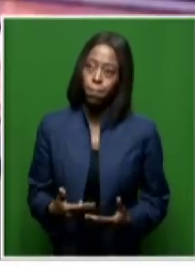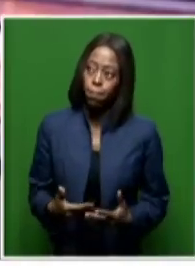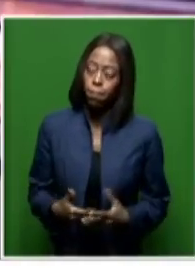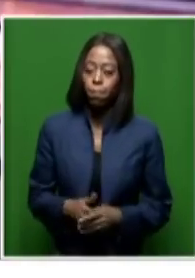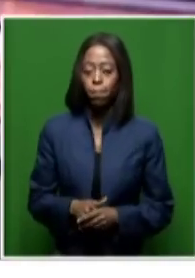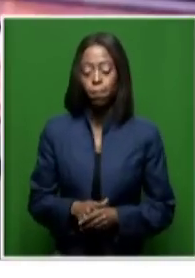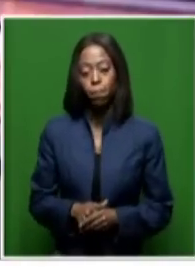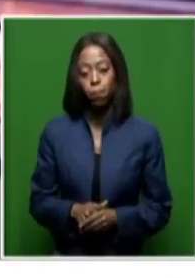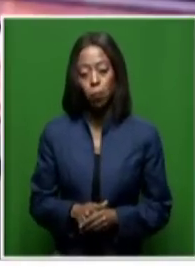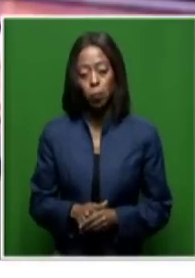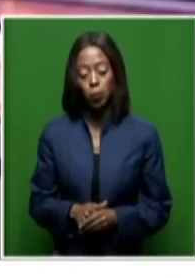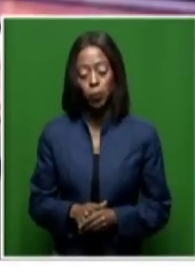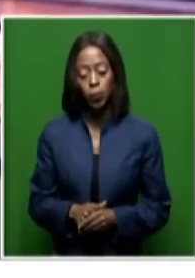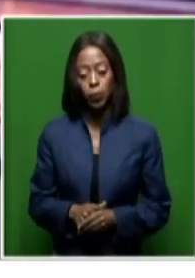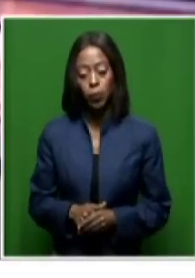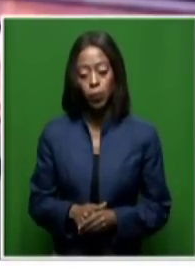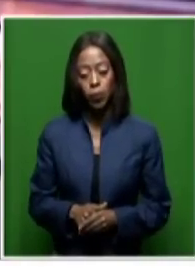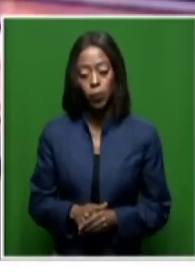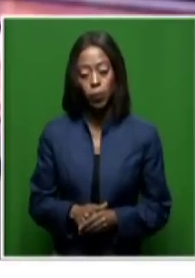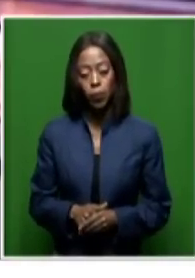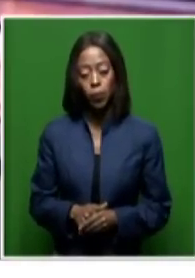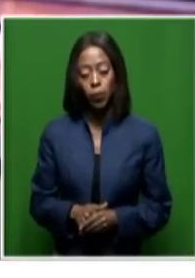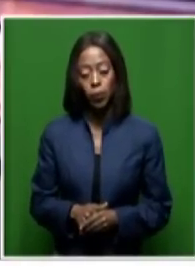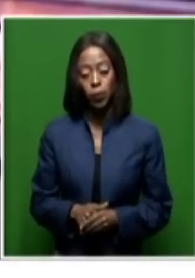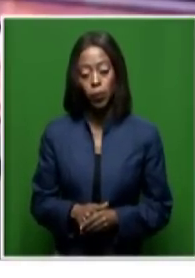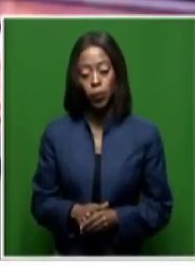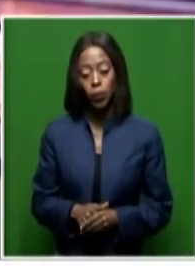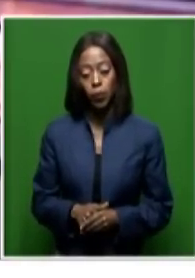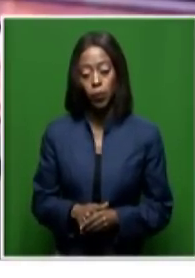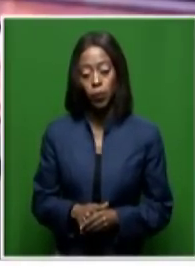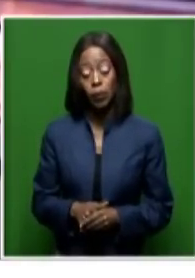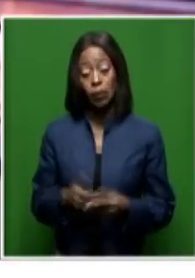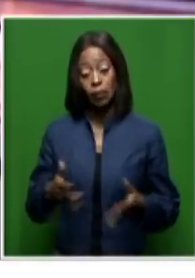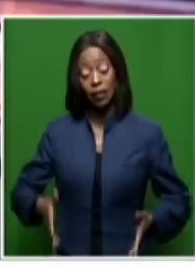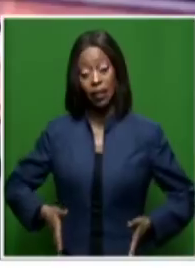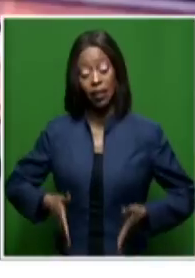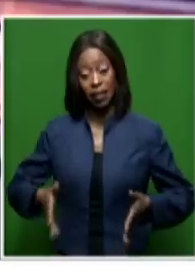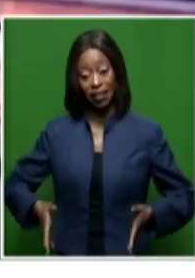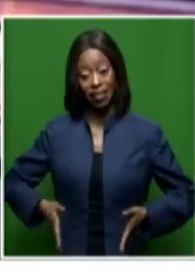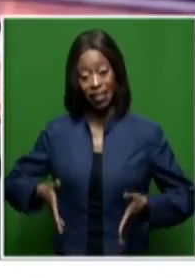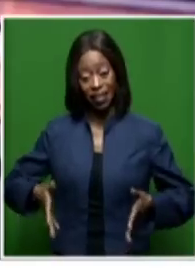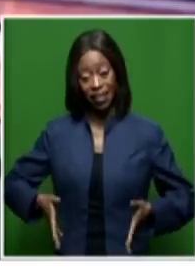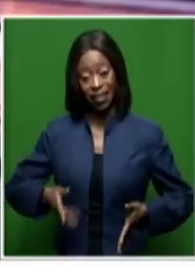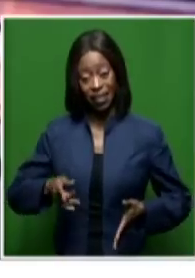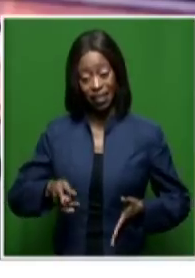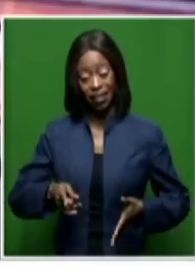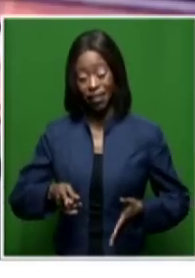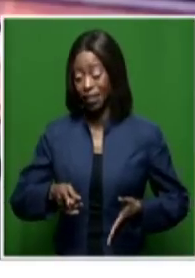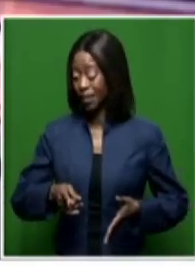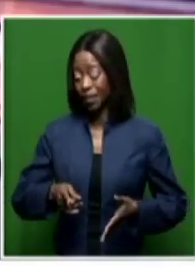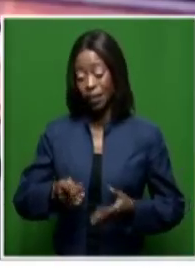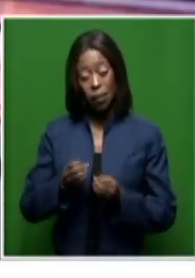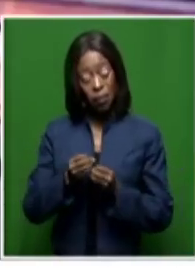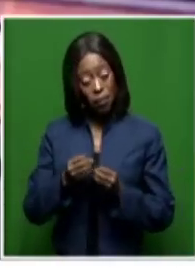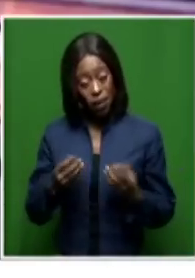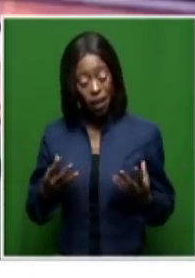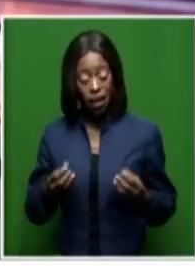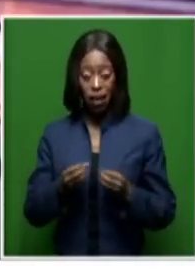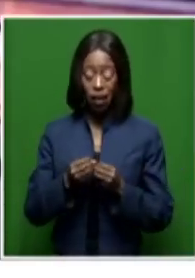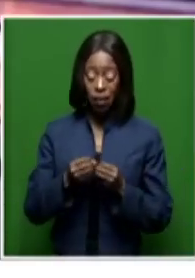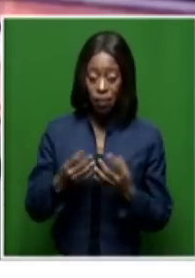The ruin of the rail, particularly, it is years and battering of years